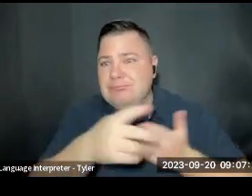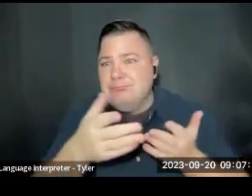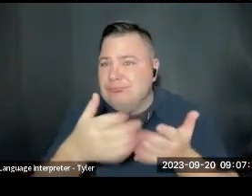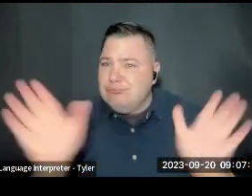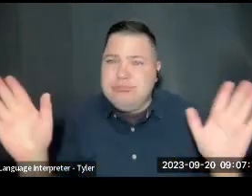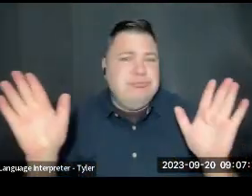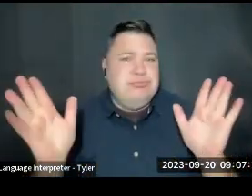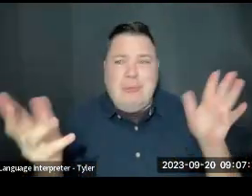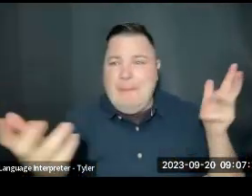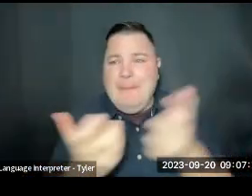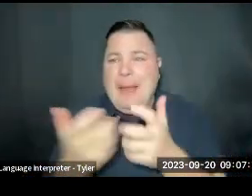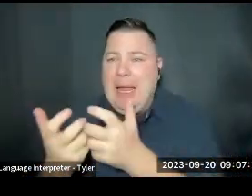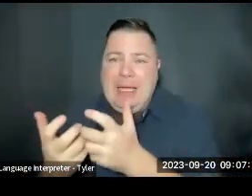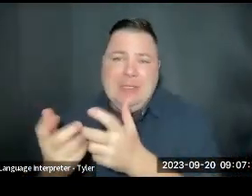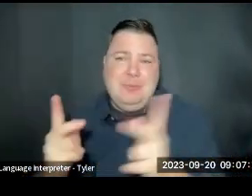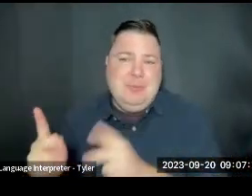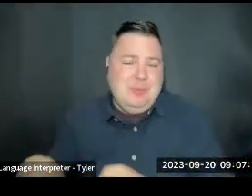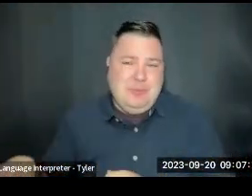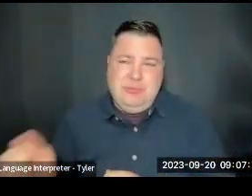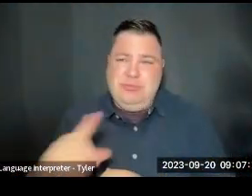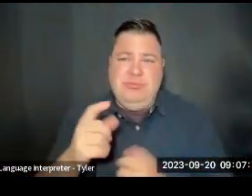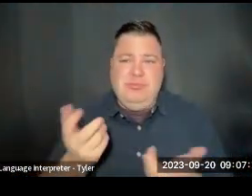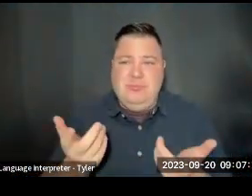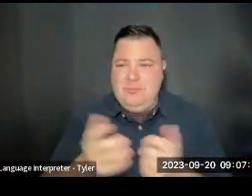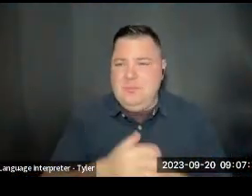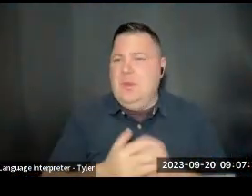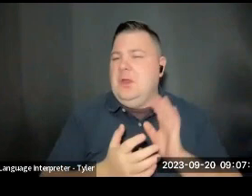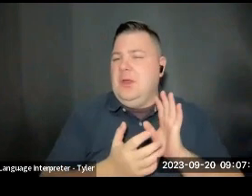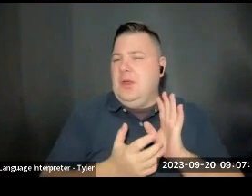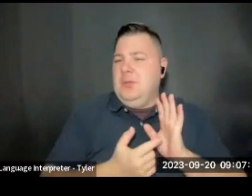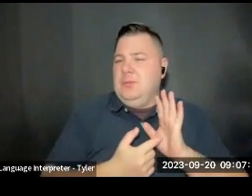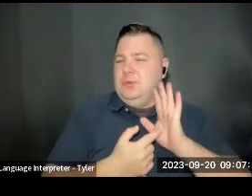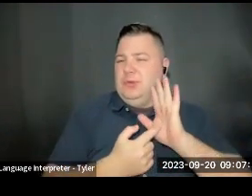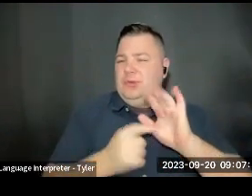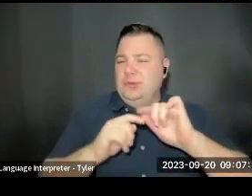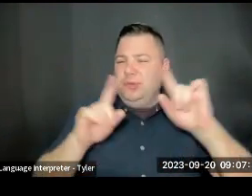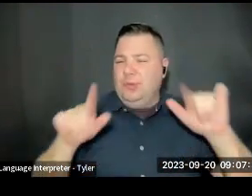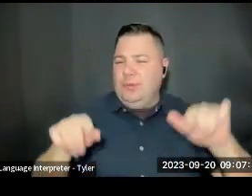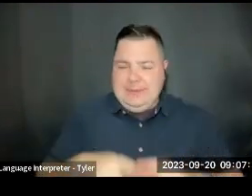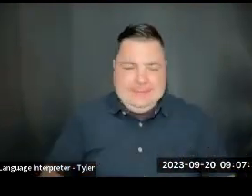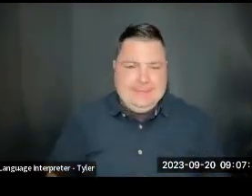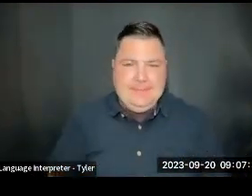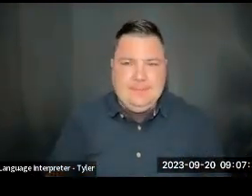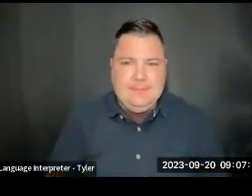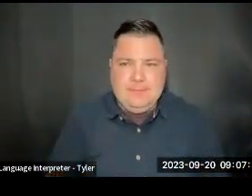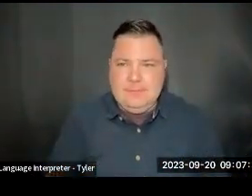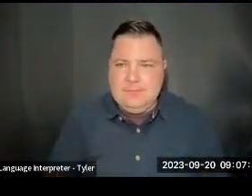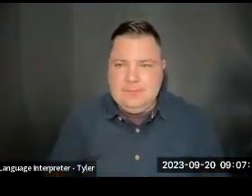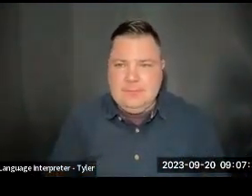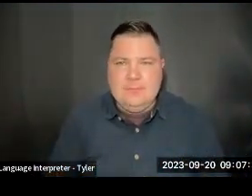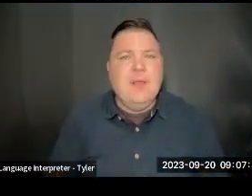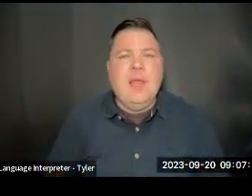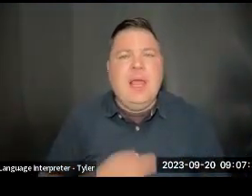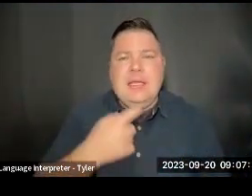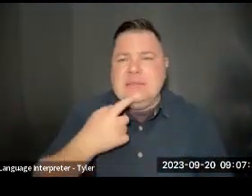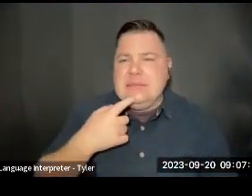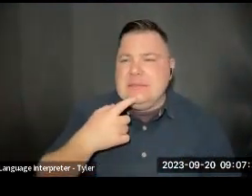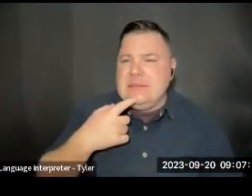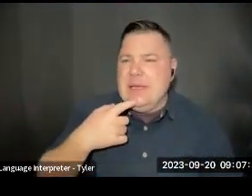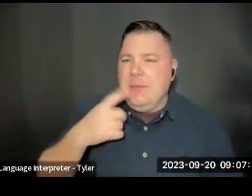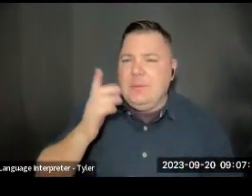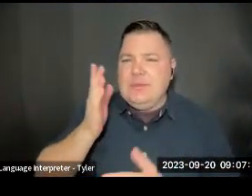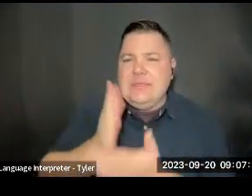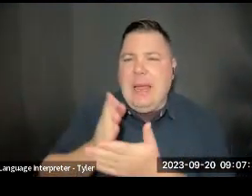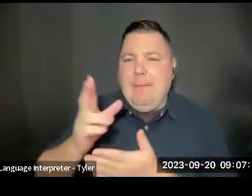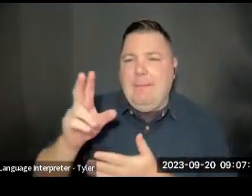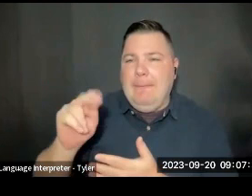variety of audiences with you. So let me share my screen. Oh, and it says that I'm going to stop yours, so I'm hopeful